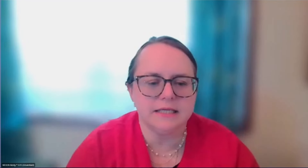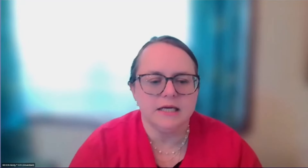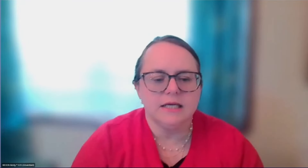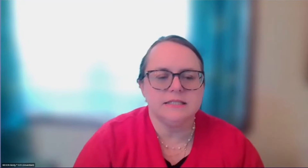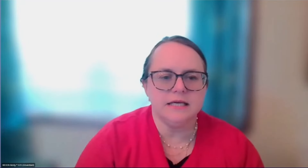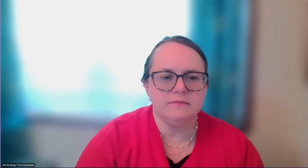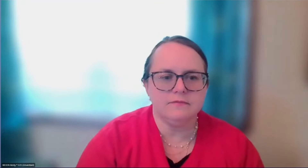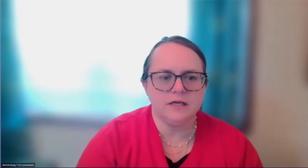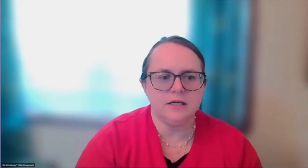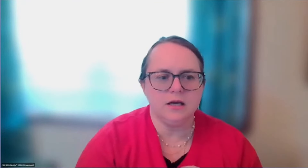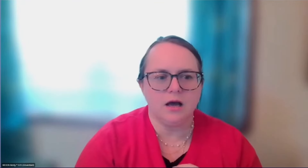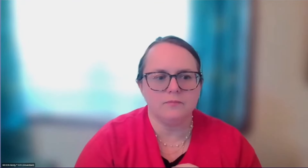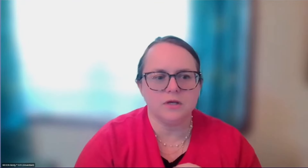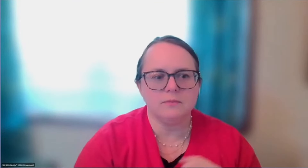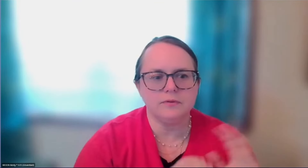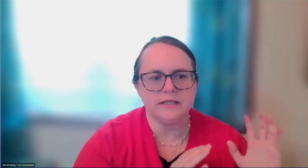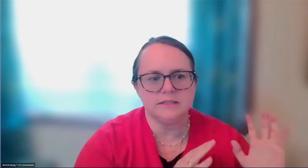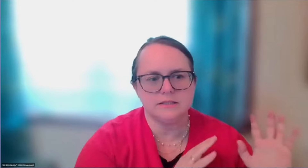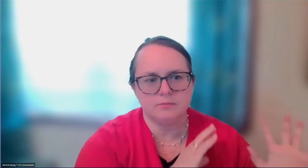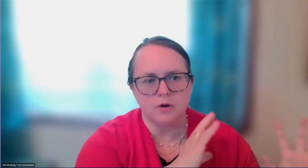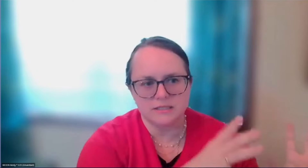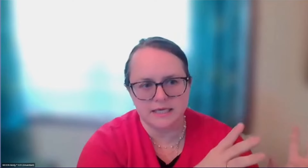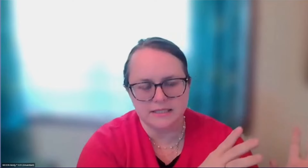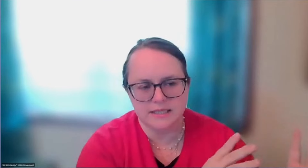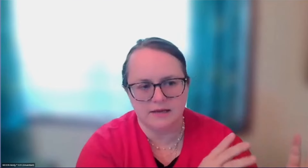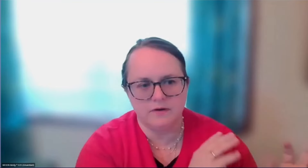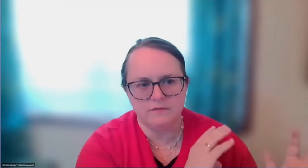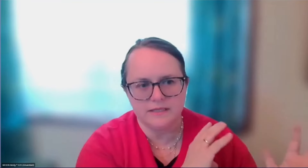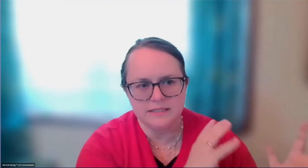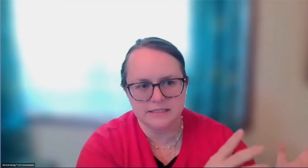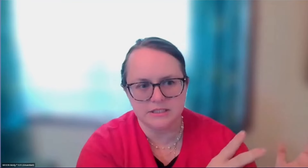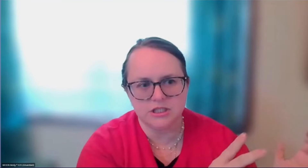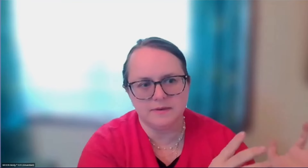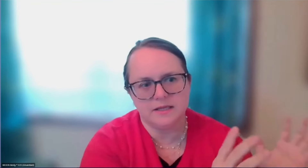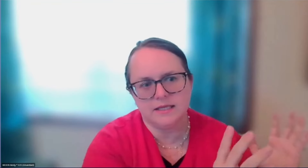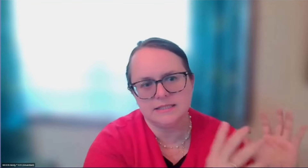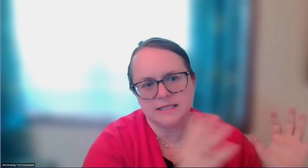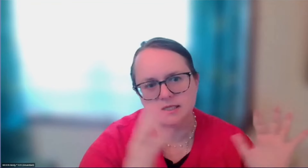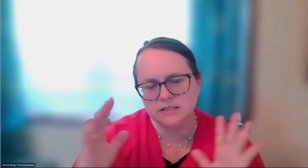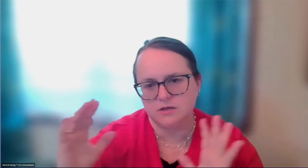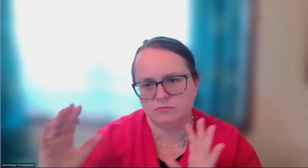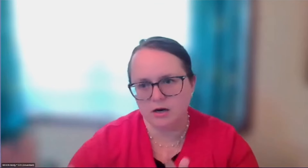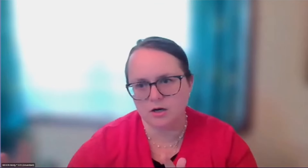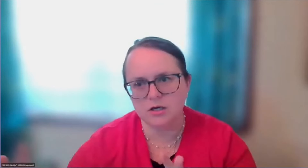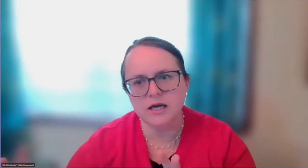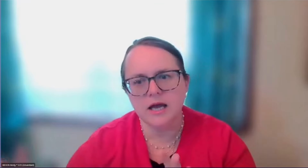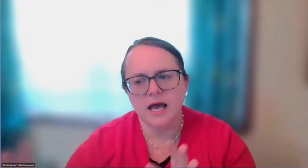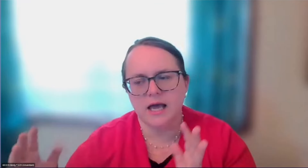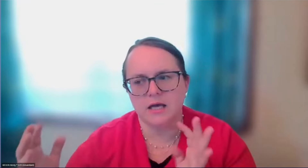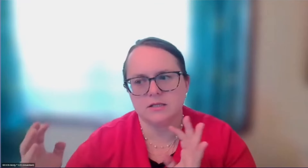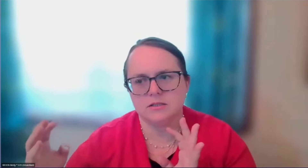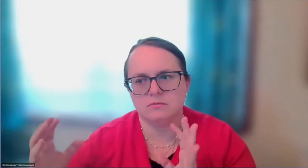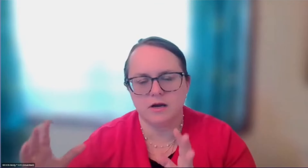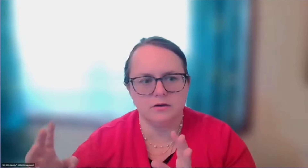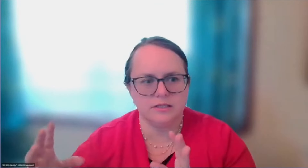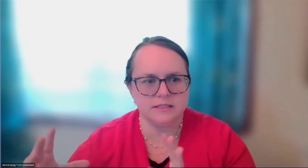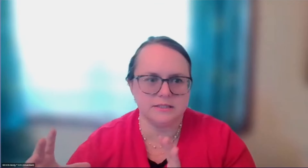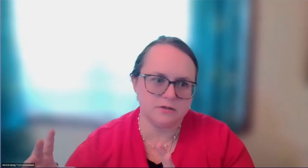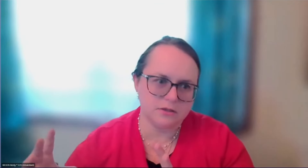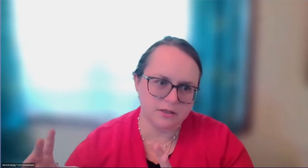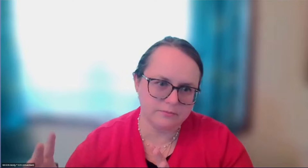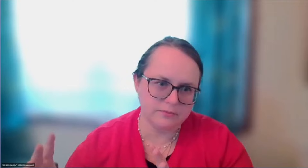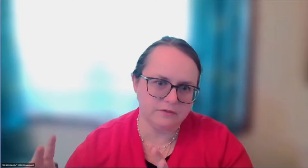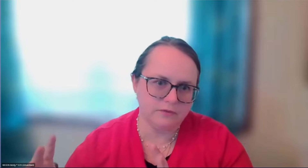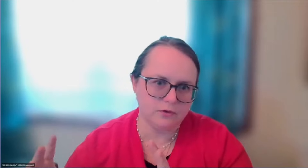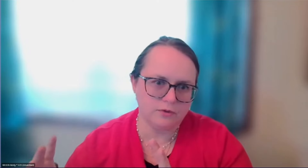it, is that DMV completes the process and verifies citizenship, and then they send us the record. And the record